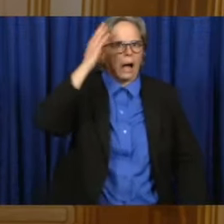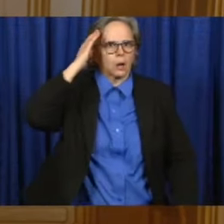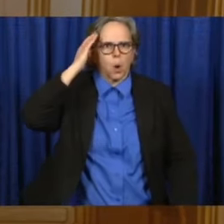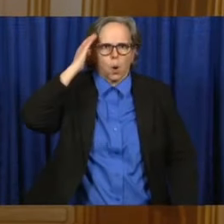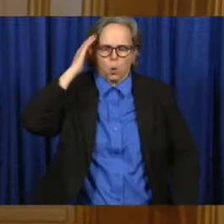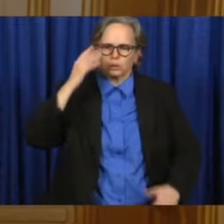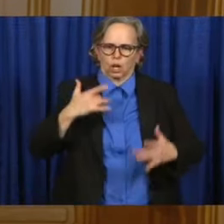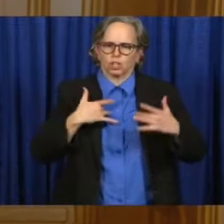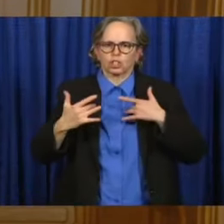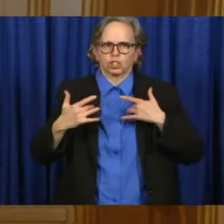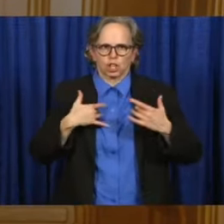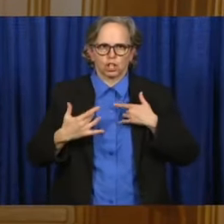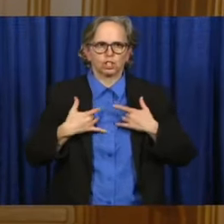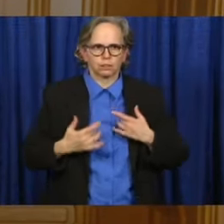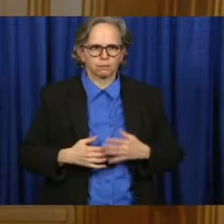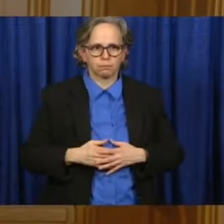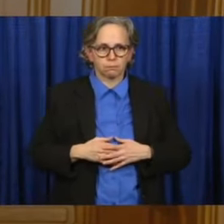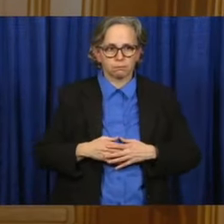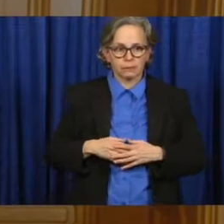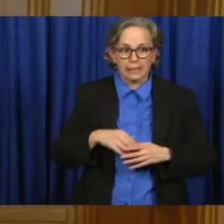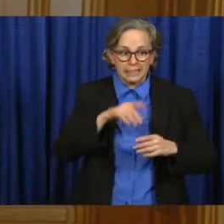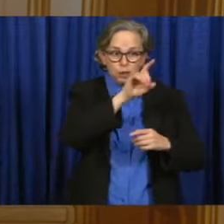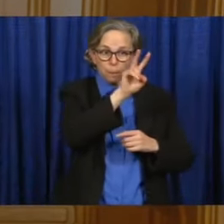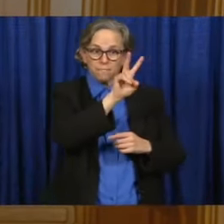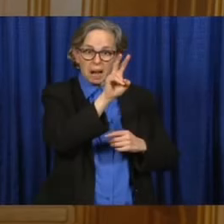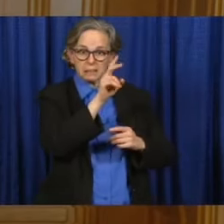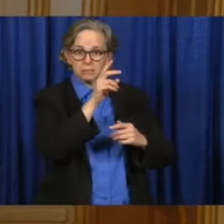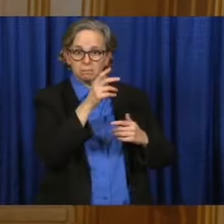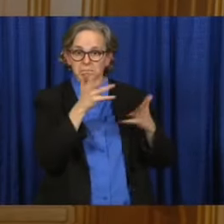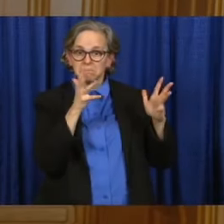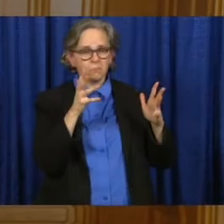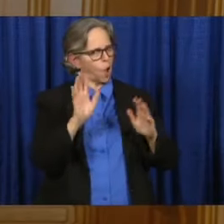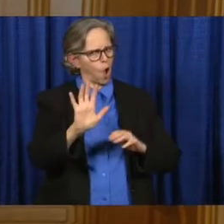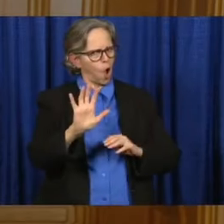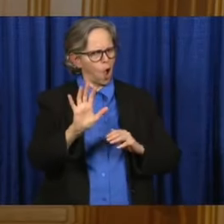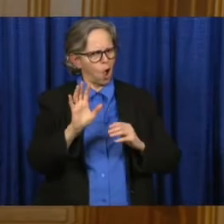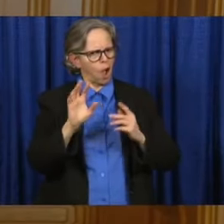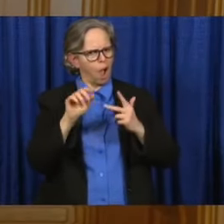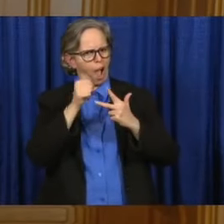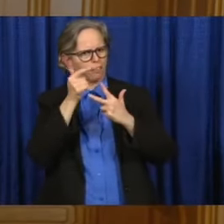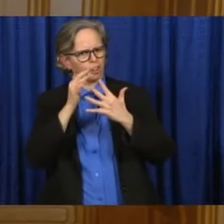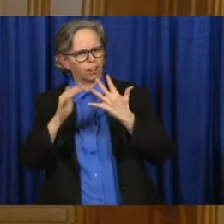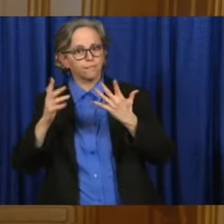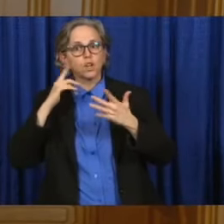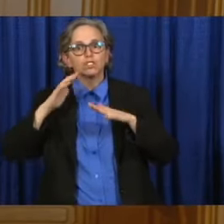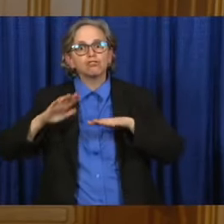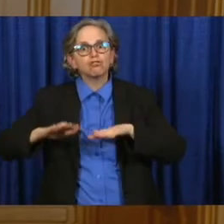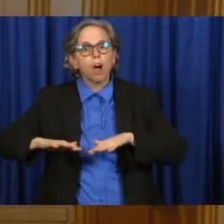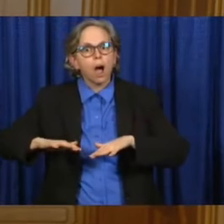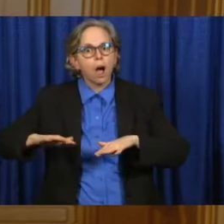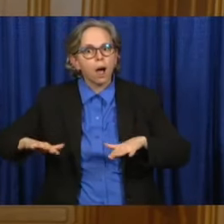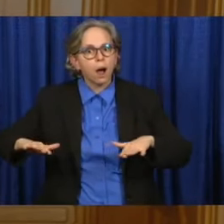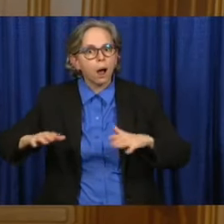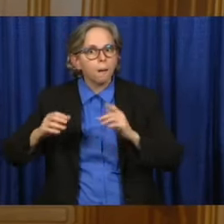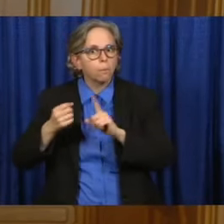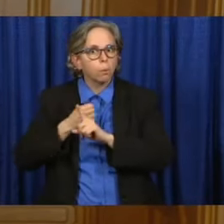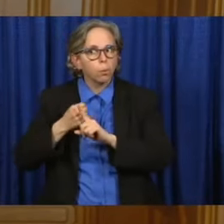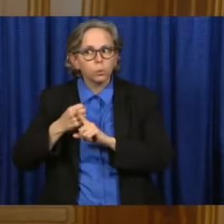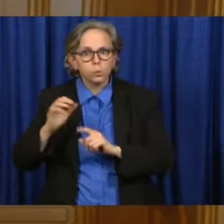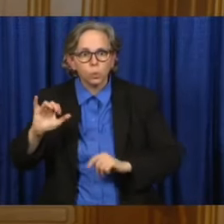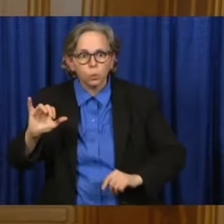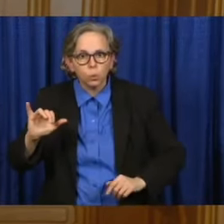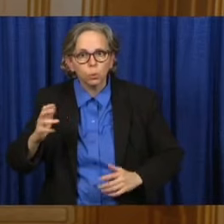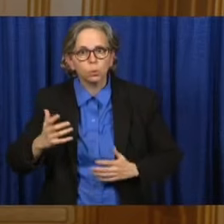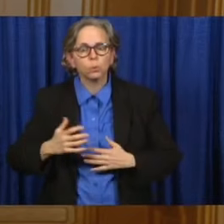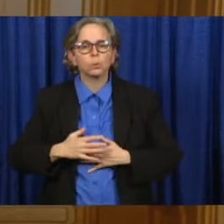violence, but it's a concern in regard to child abuse. You know, when the children